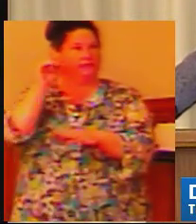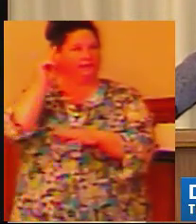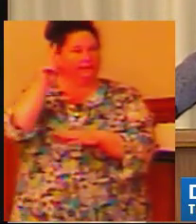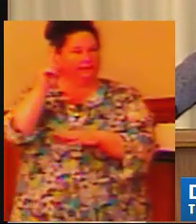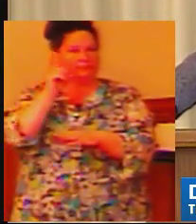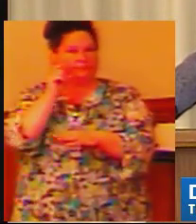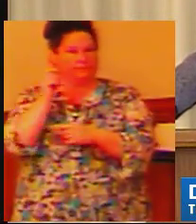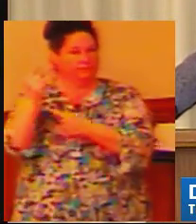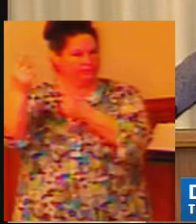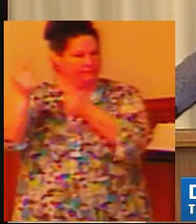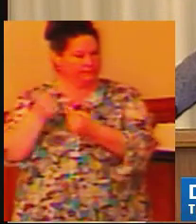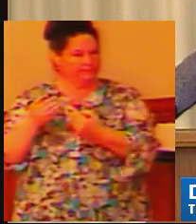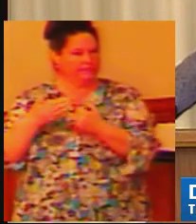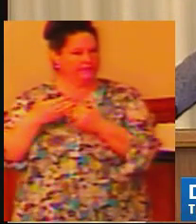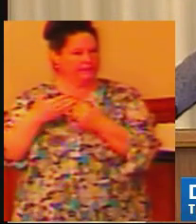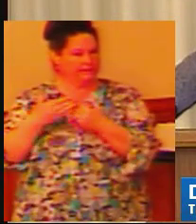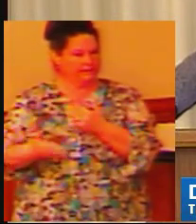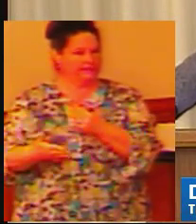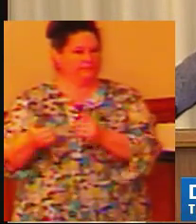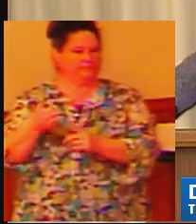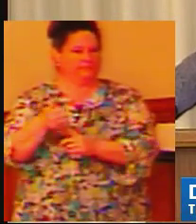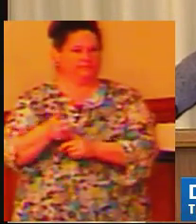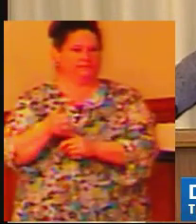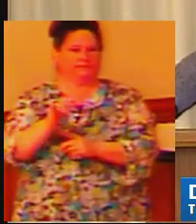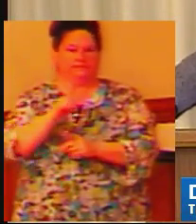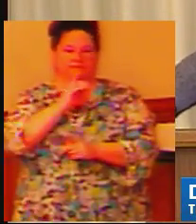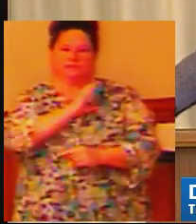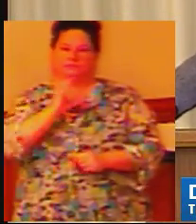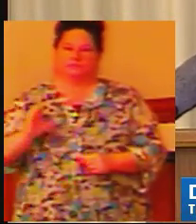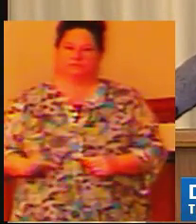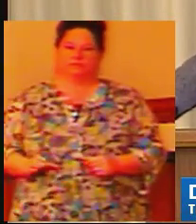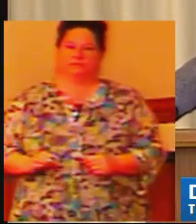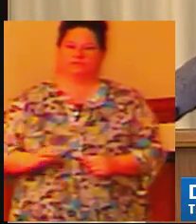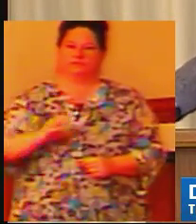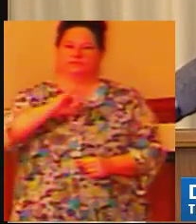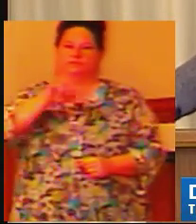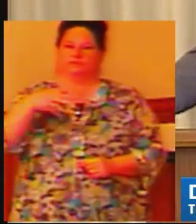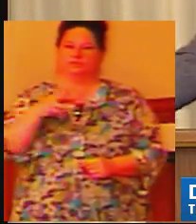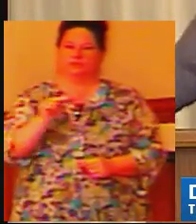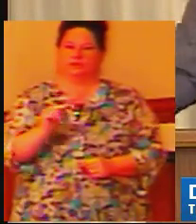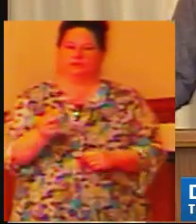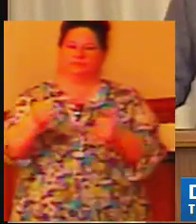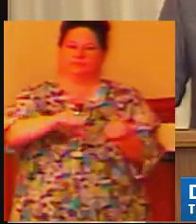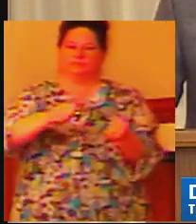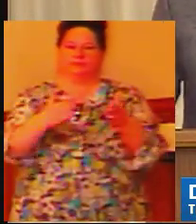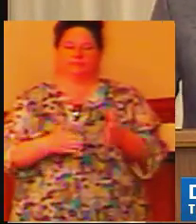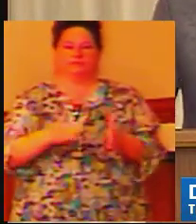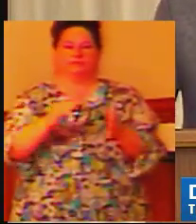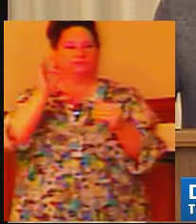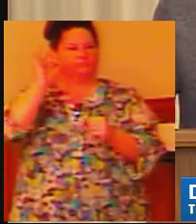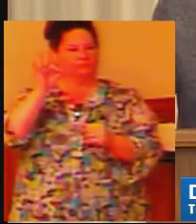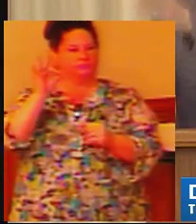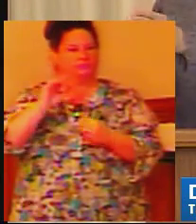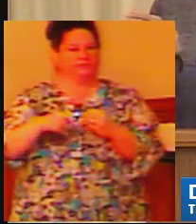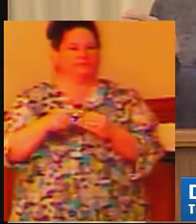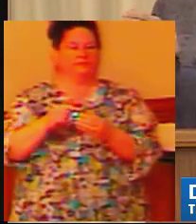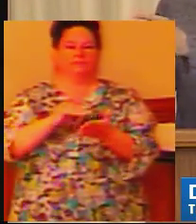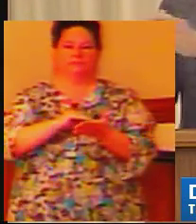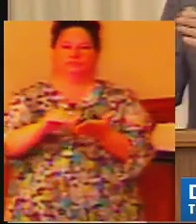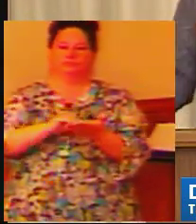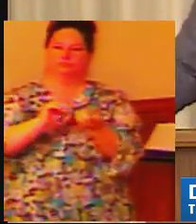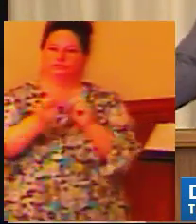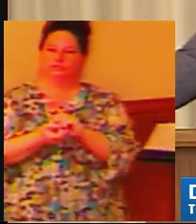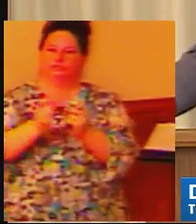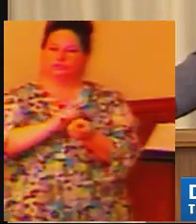come after him, that is, on Christ. John the Baptist preached repentance, and Christ